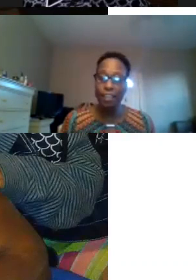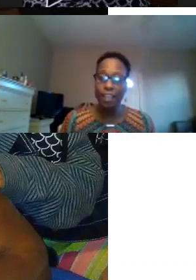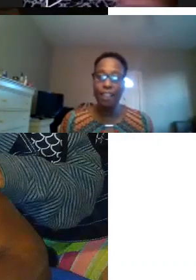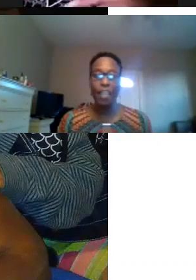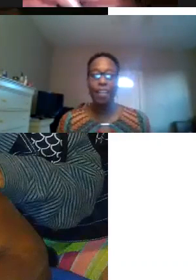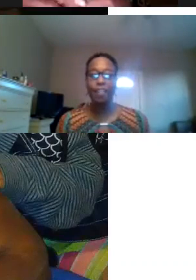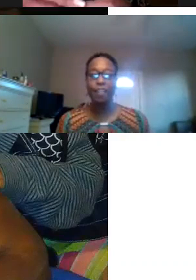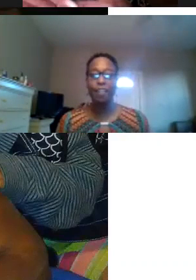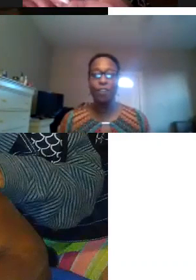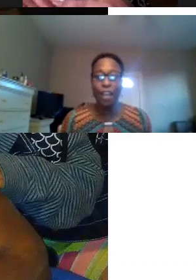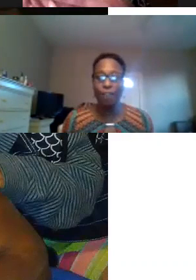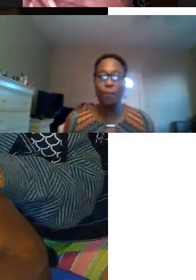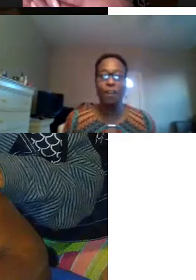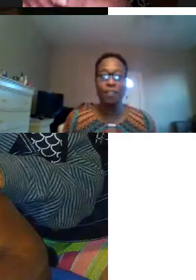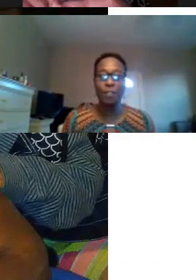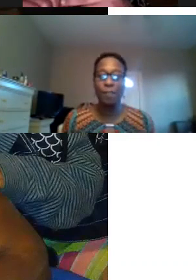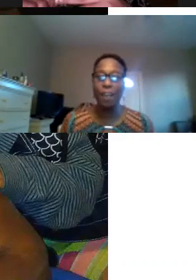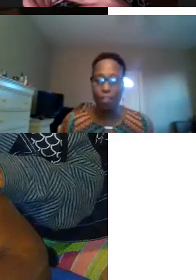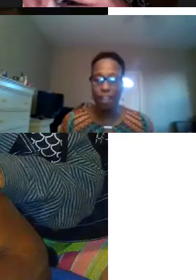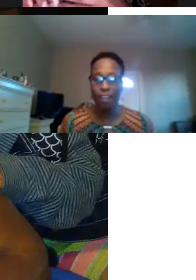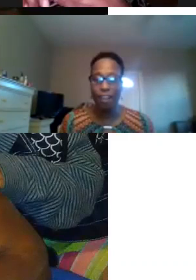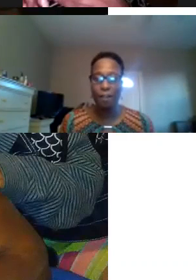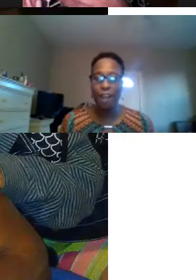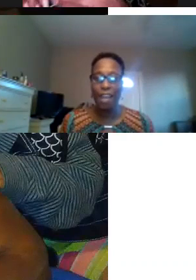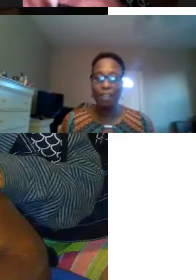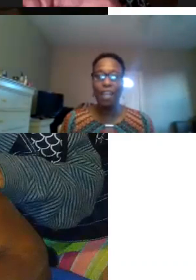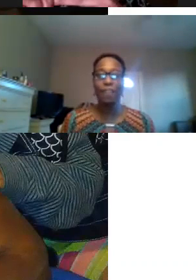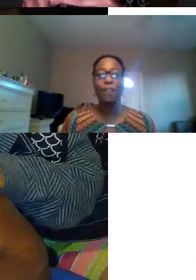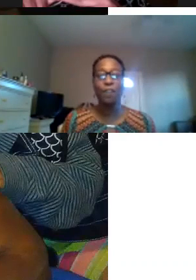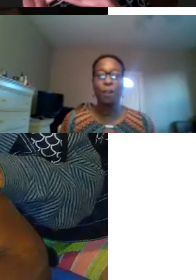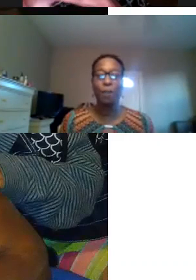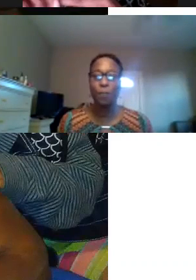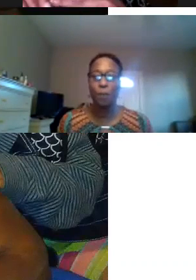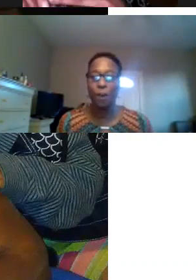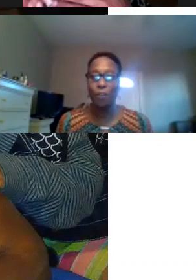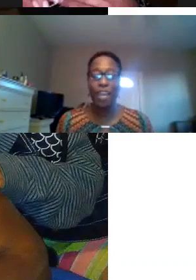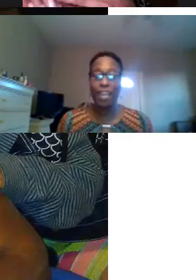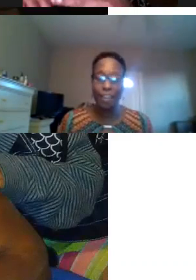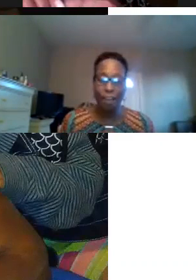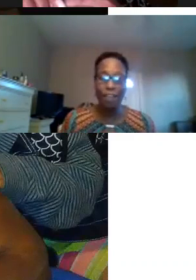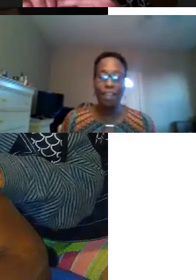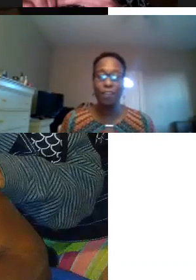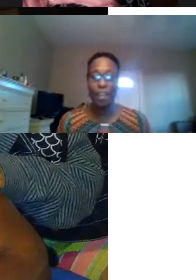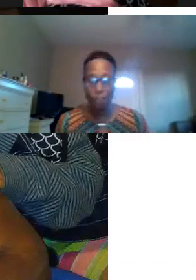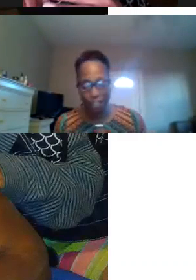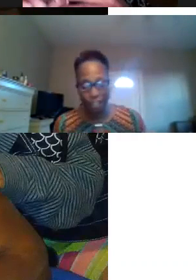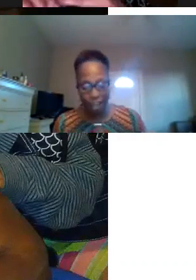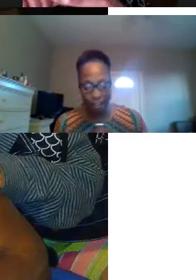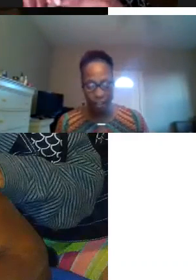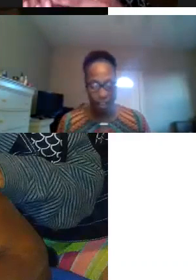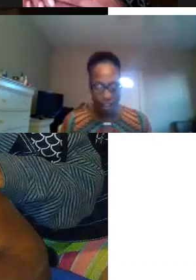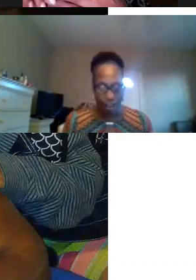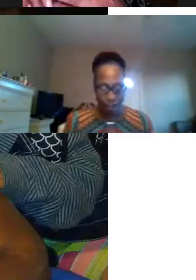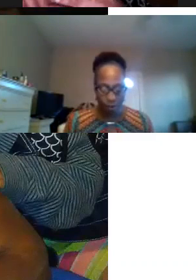rich, then you can't afford to be healthy, right? You can't even figure out what's wrong. You can't eat healthy. You can't go to the